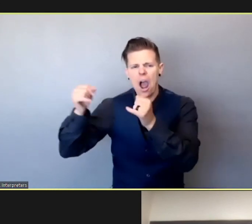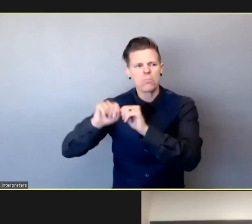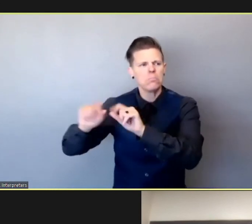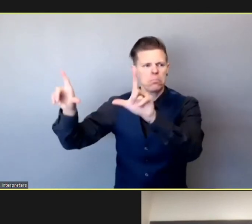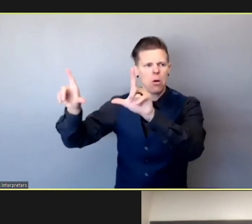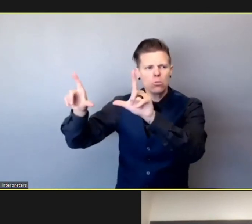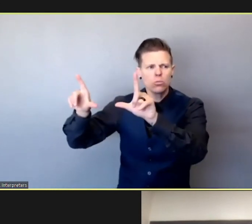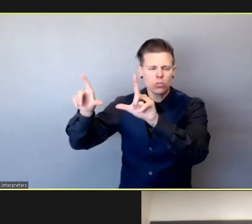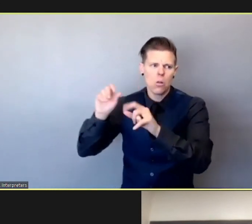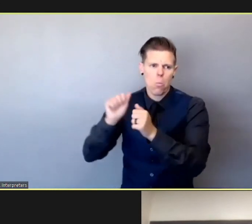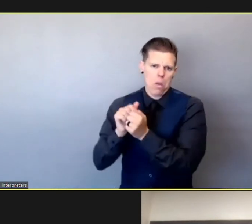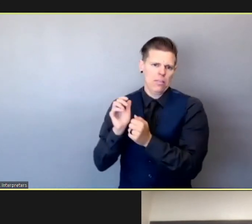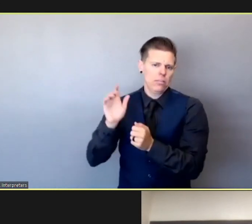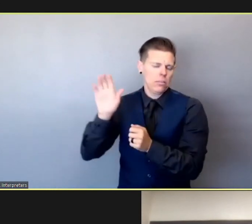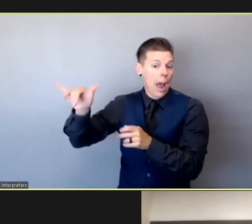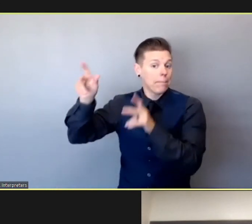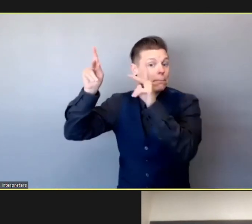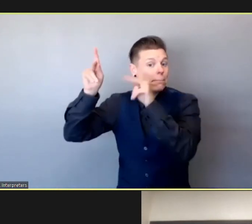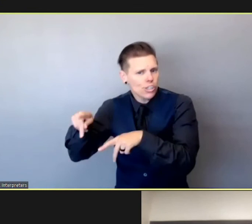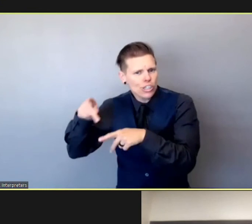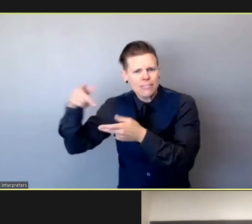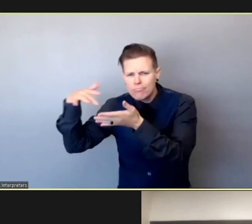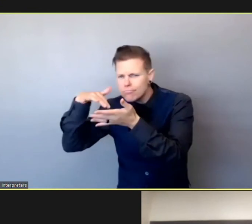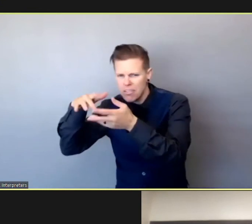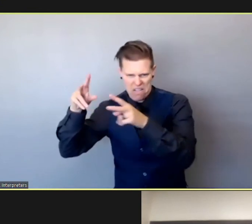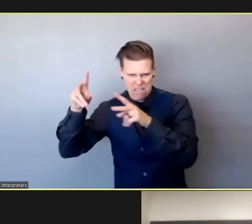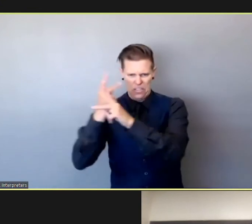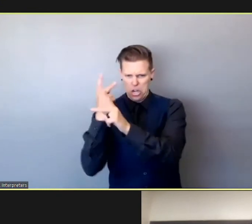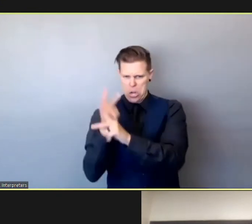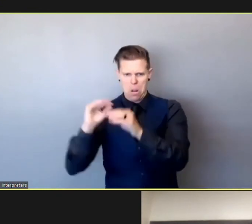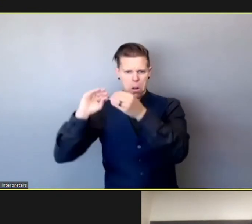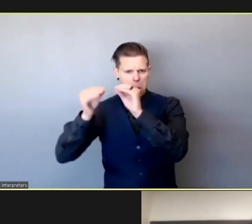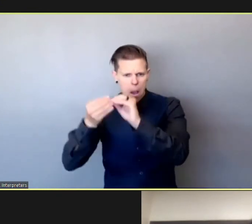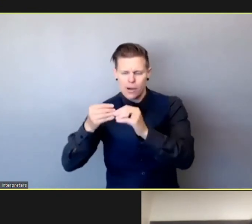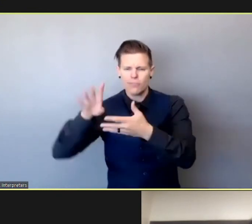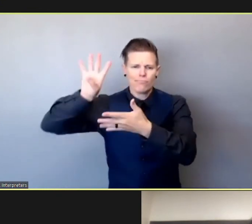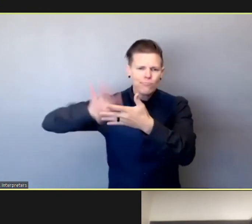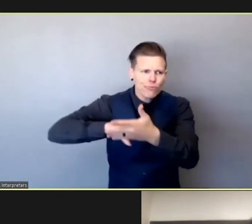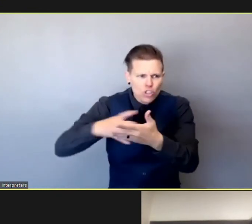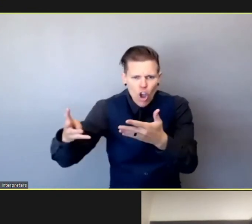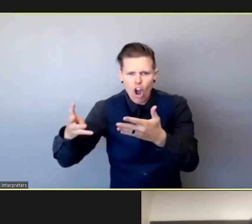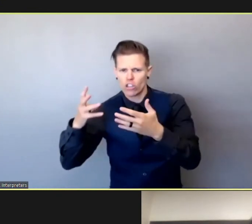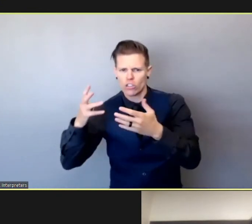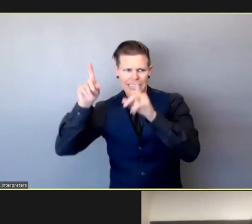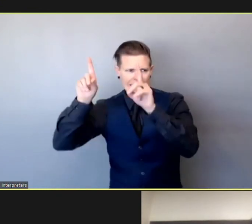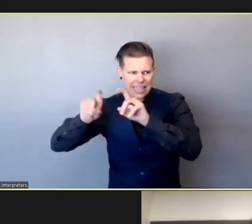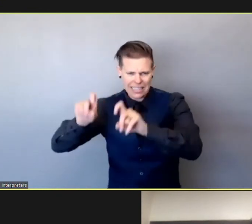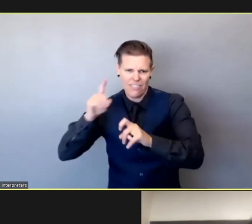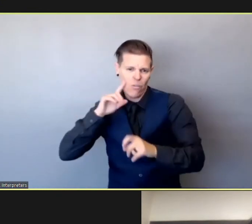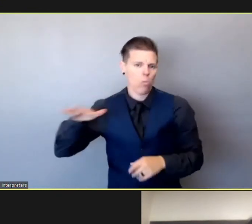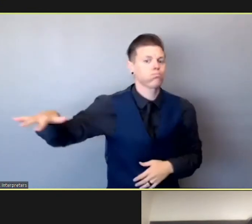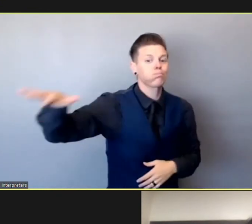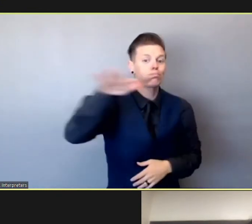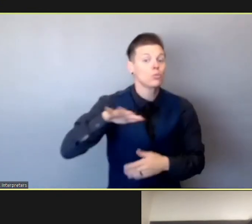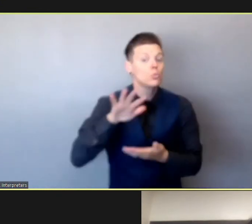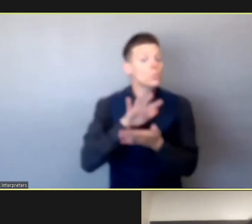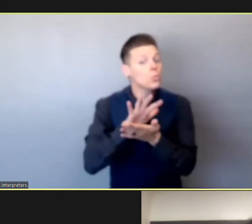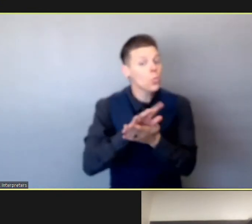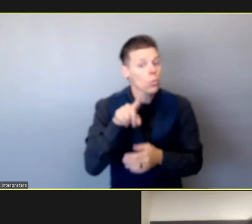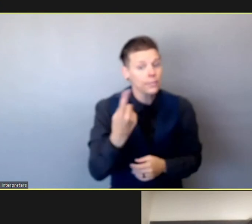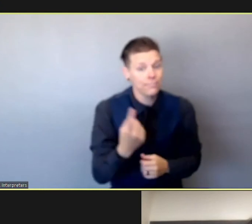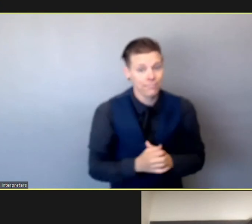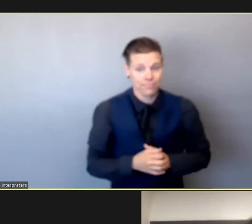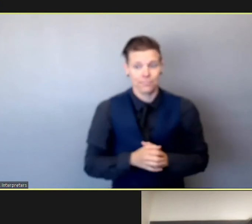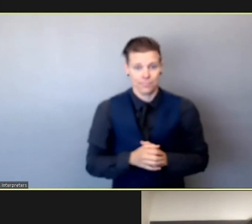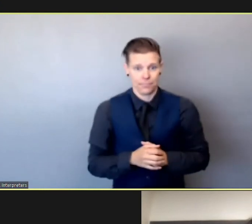generate school-specific graphs. So we have tested there as well. Appreciate it.